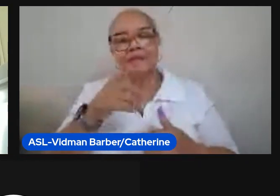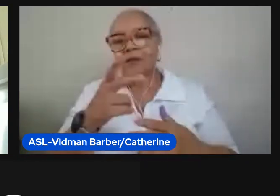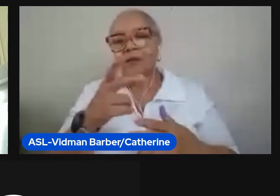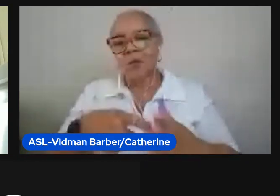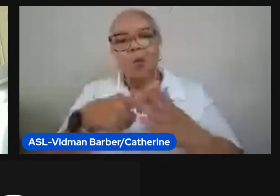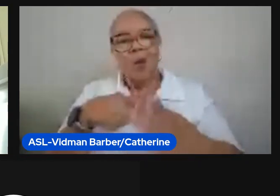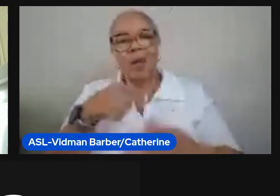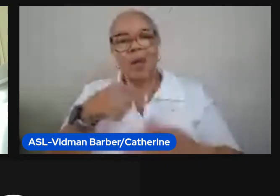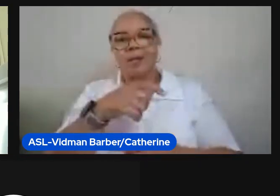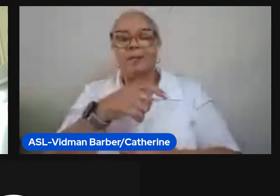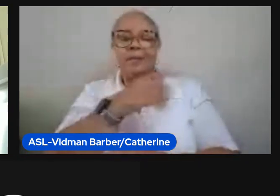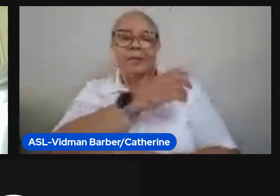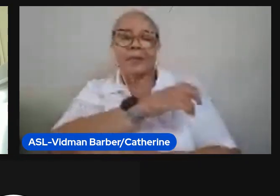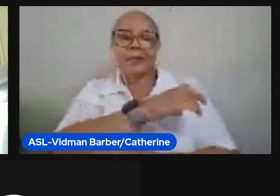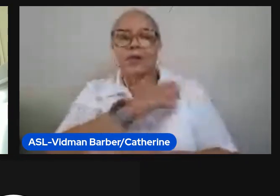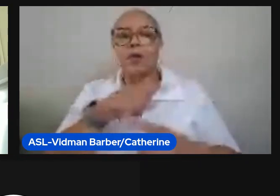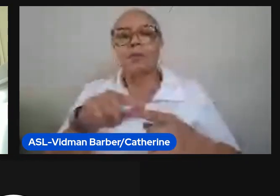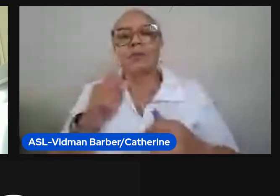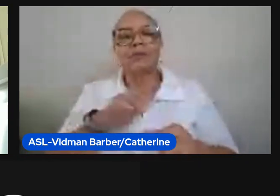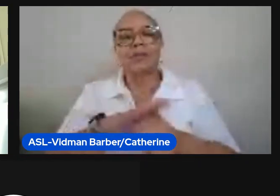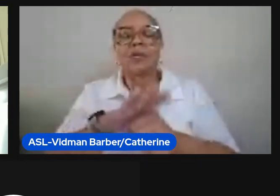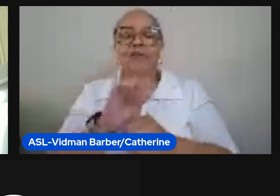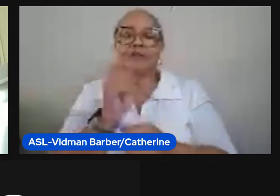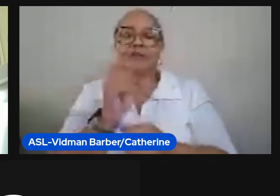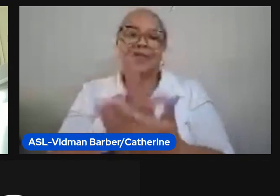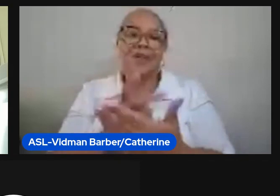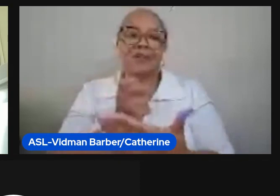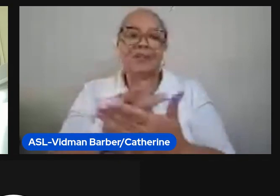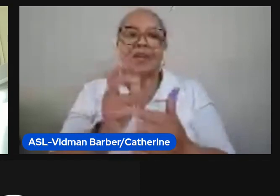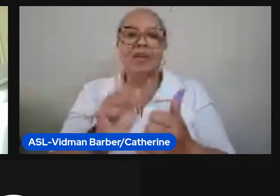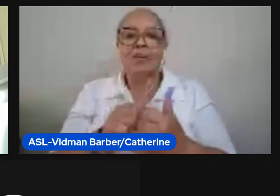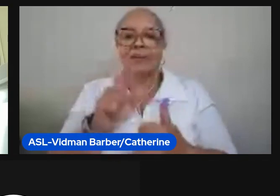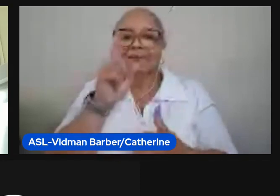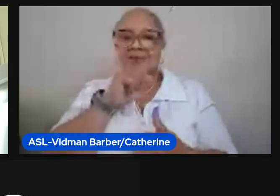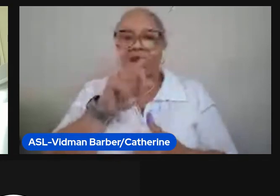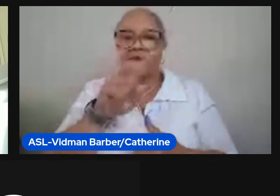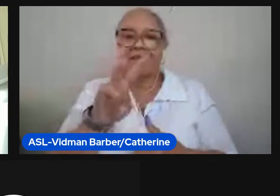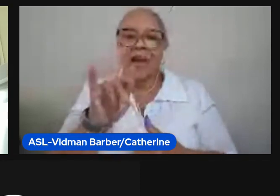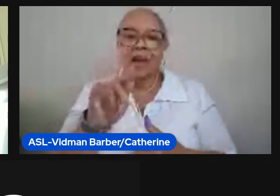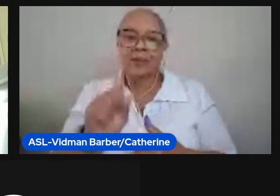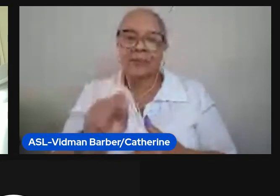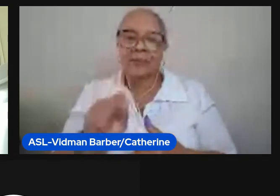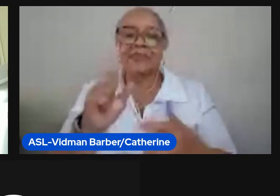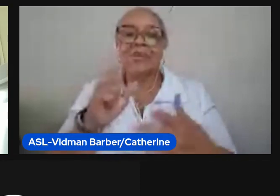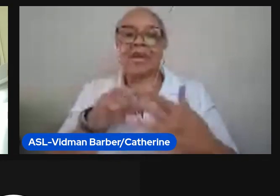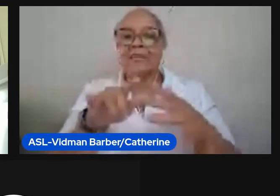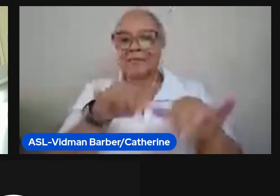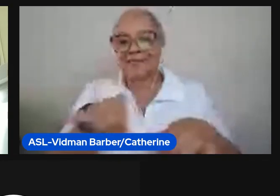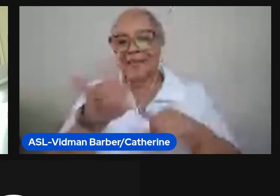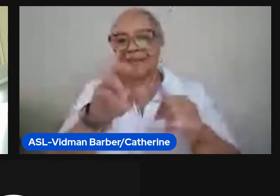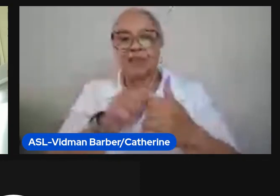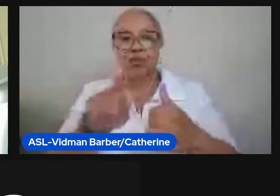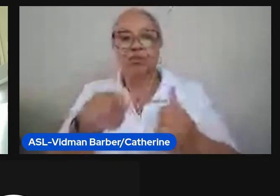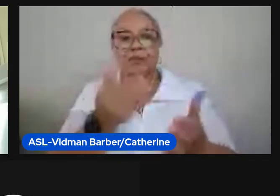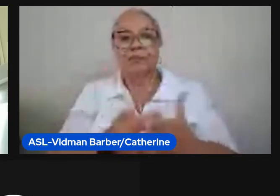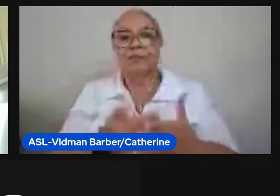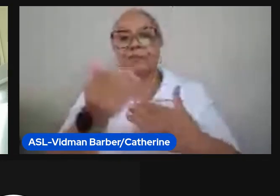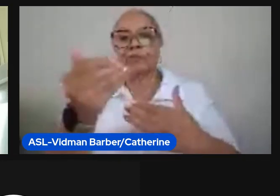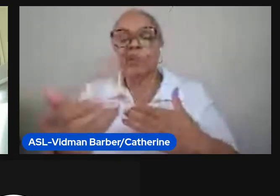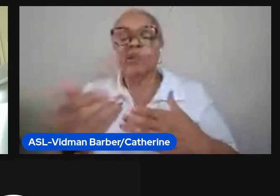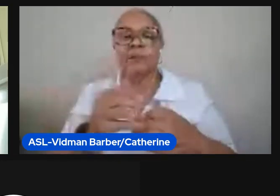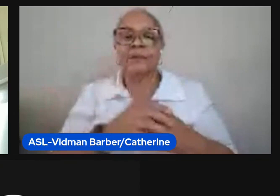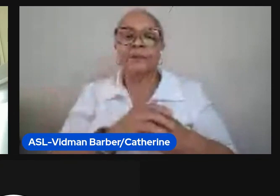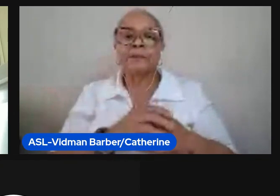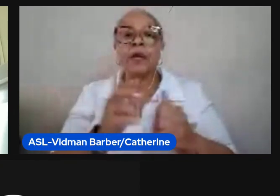was enough to validate the platforms on synthetic viruses and standards that you can purchase. But